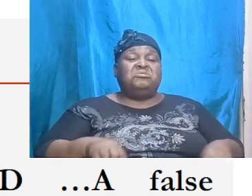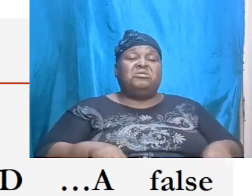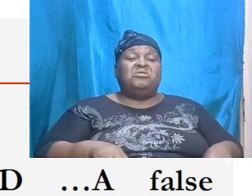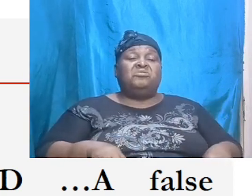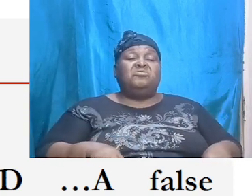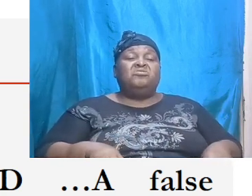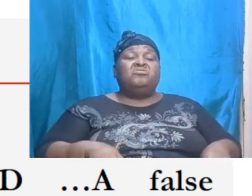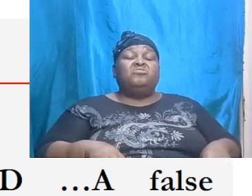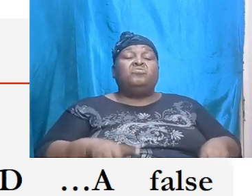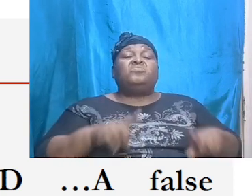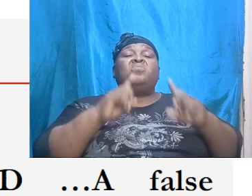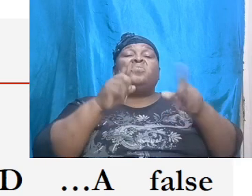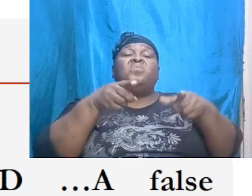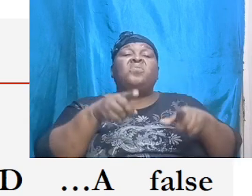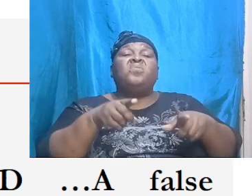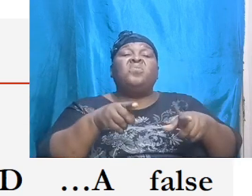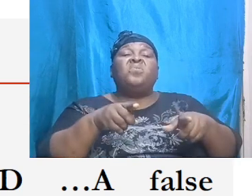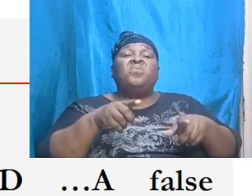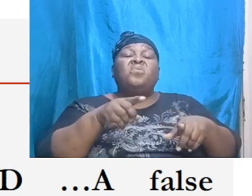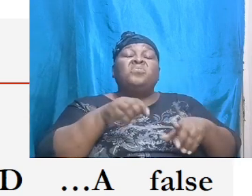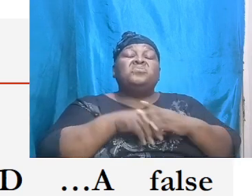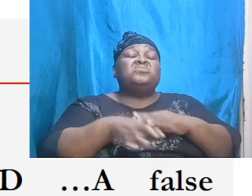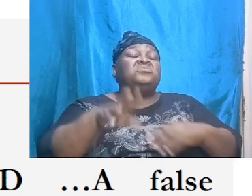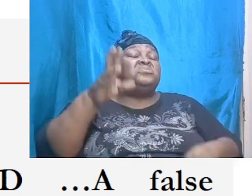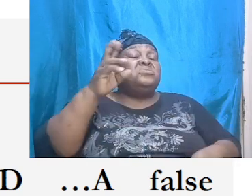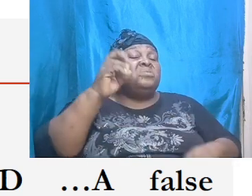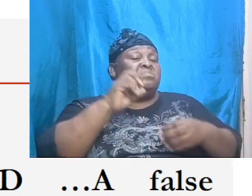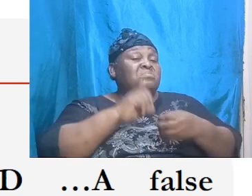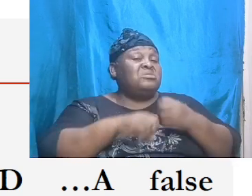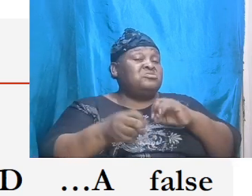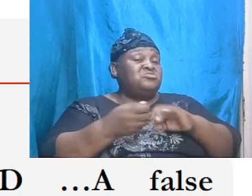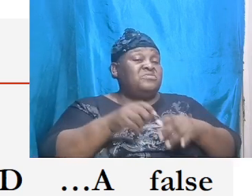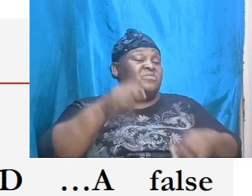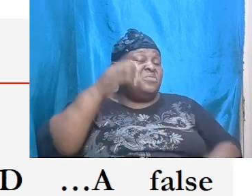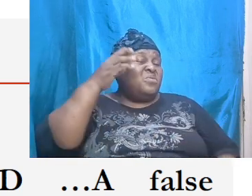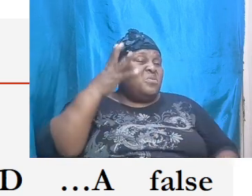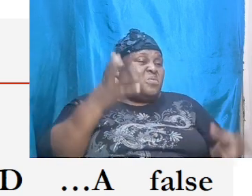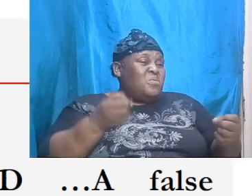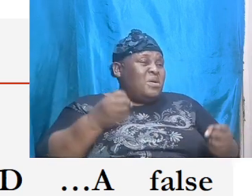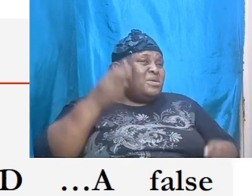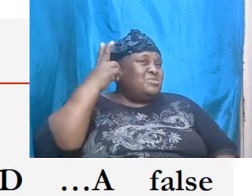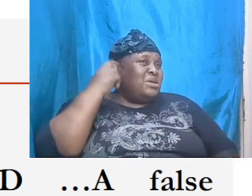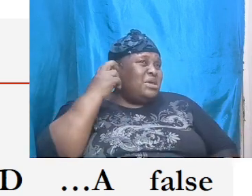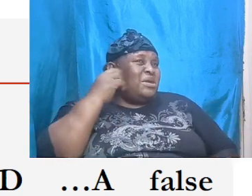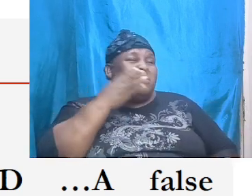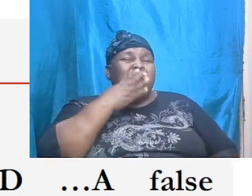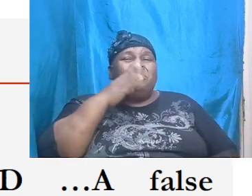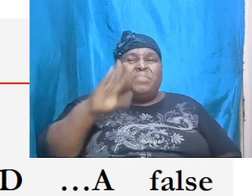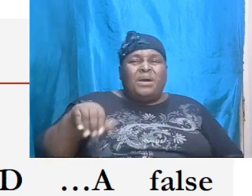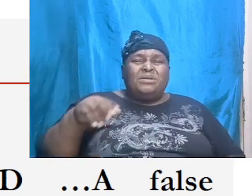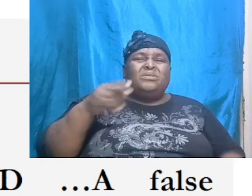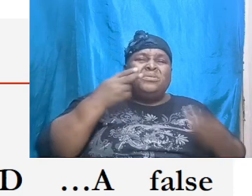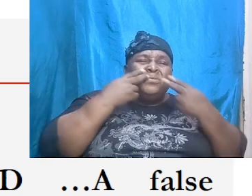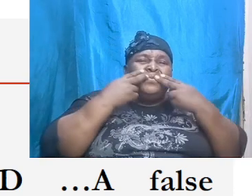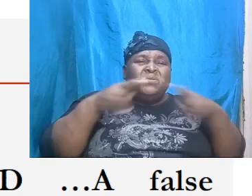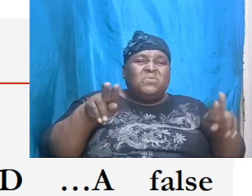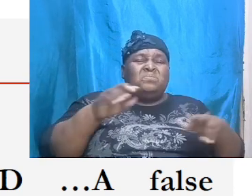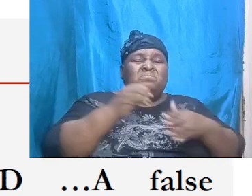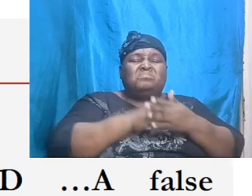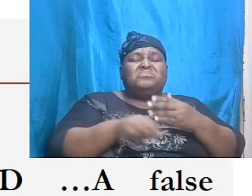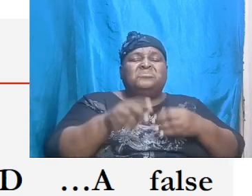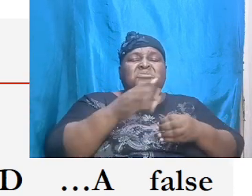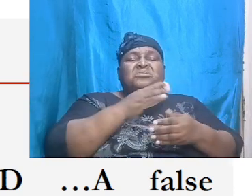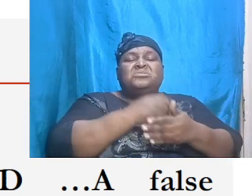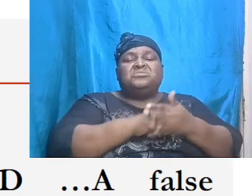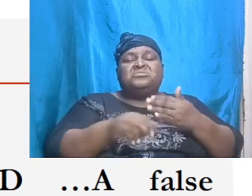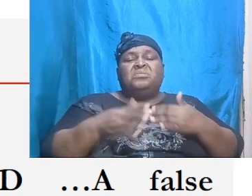hear, you know, as Bishop said the other day, you just want to hear bad news about somebody and you're quick to spread it.